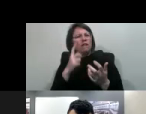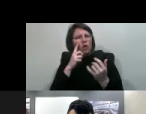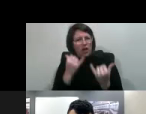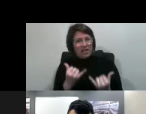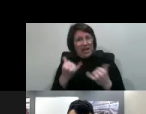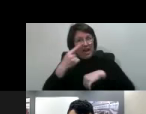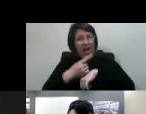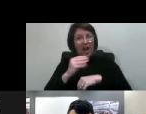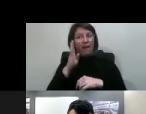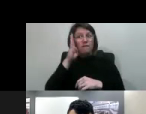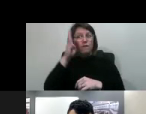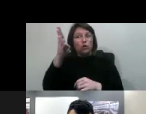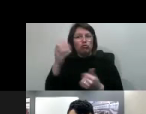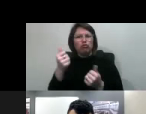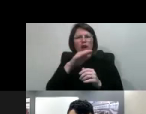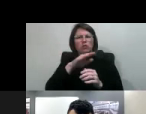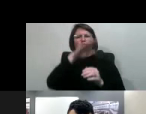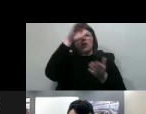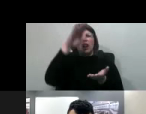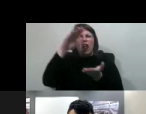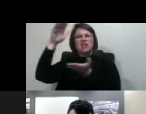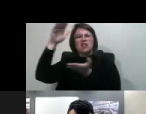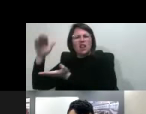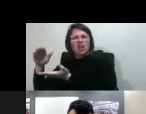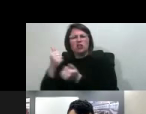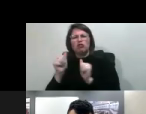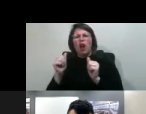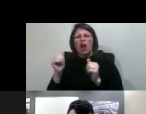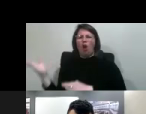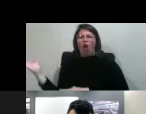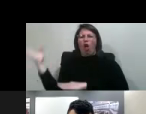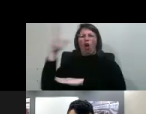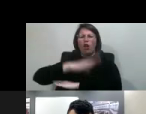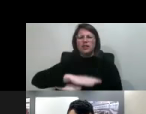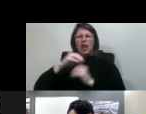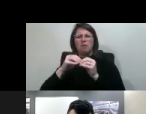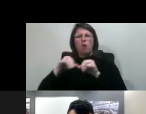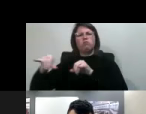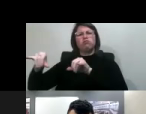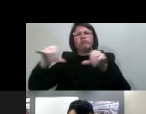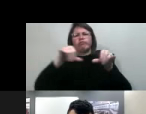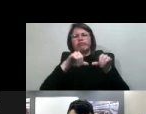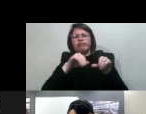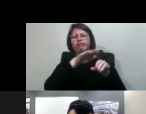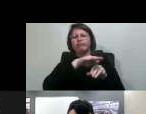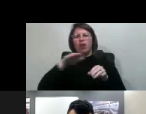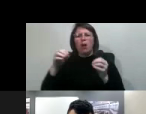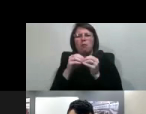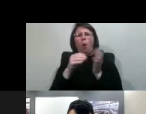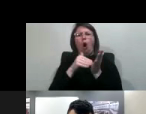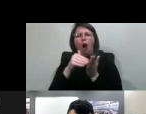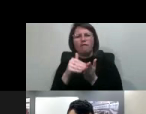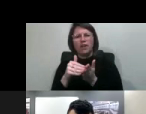future, by flattening out that peak a little bit and providing more of an all-day service with a higher frequency in